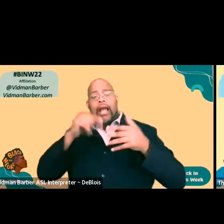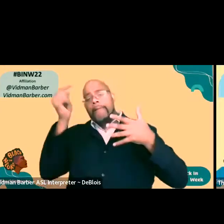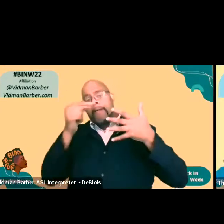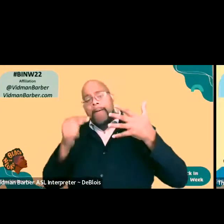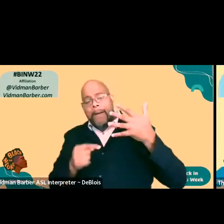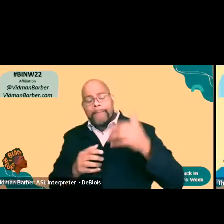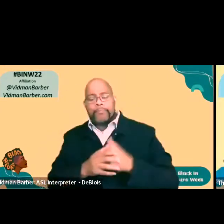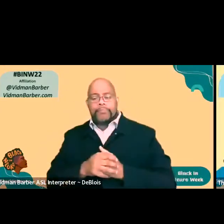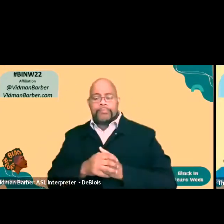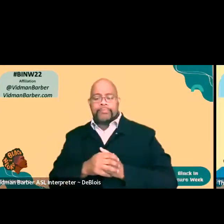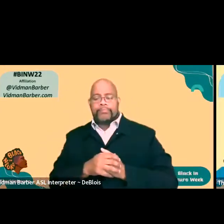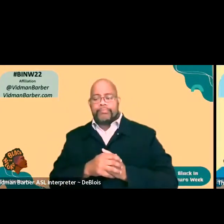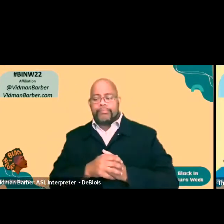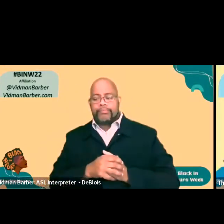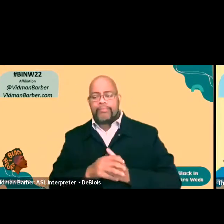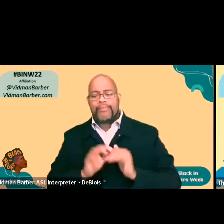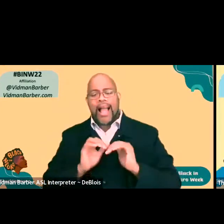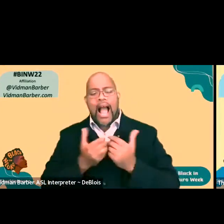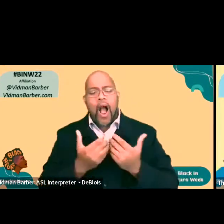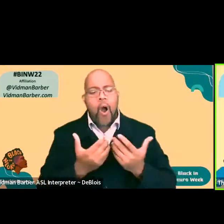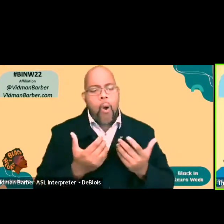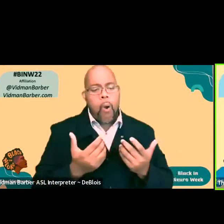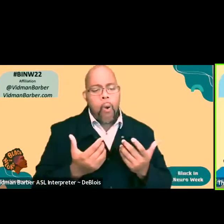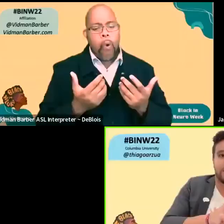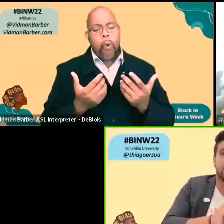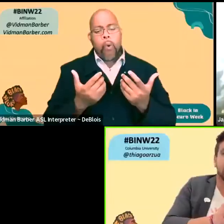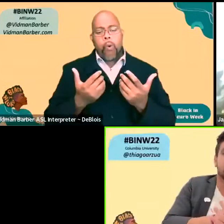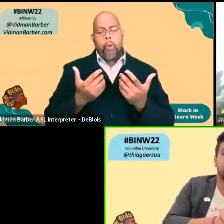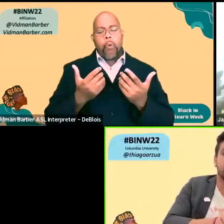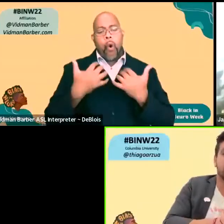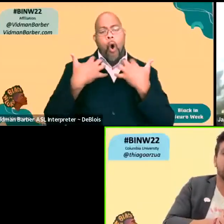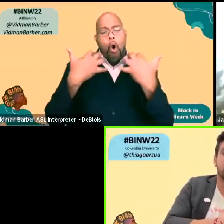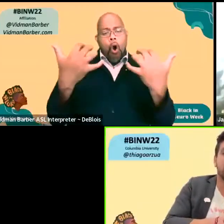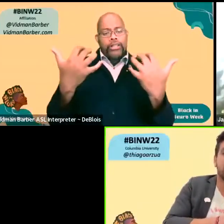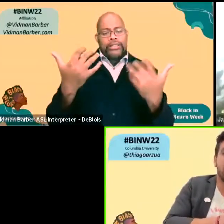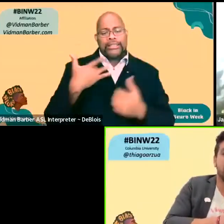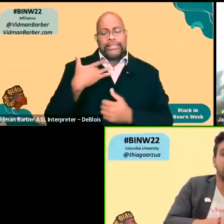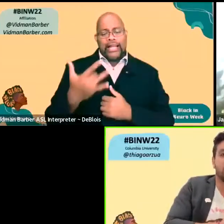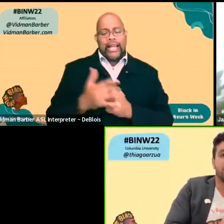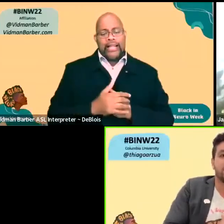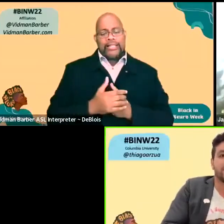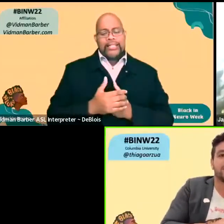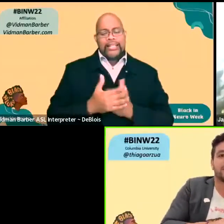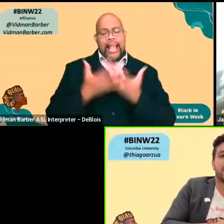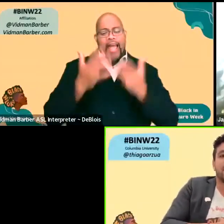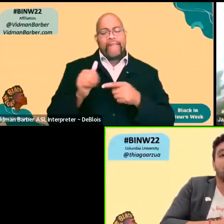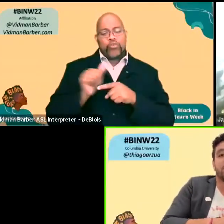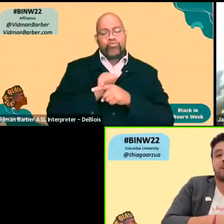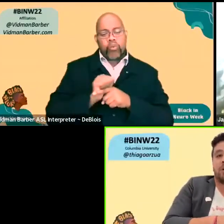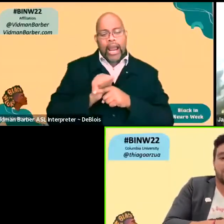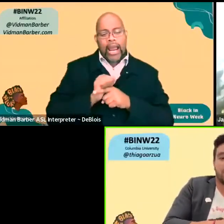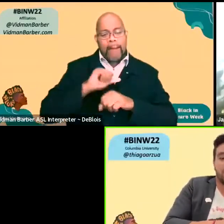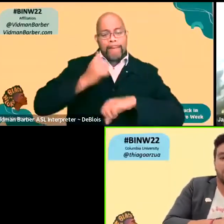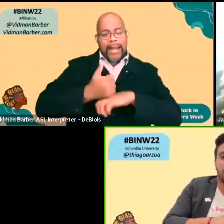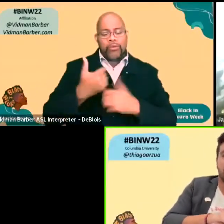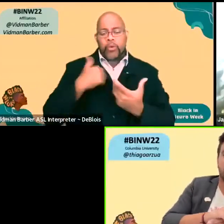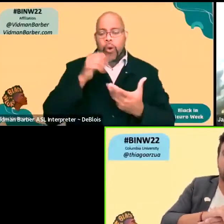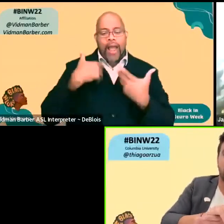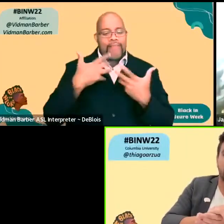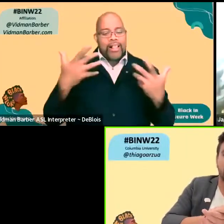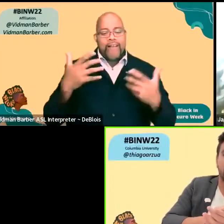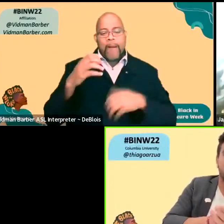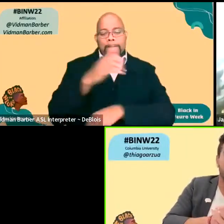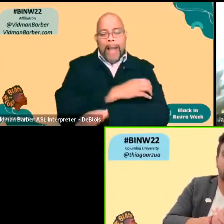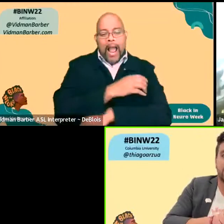Yes. How our audience is usually heavily trainee based, and we don't have a whole lot of power